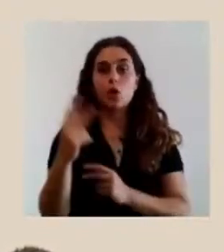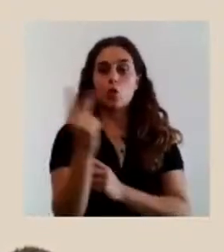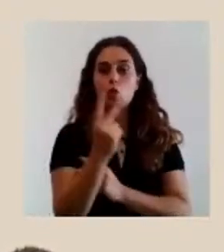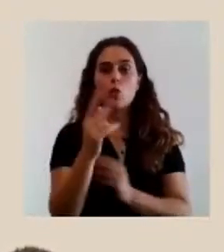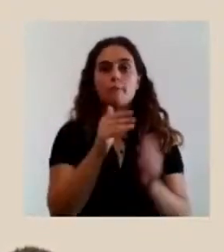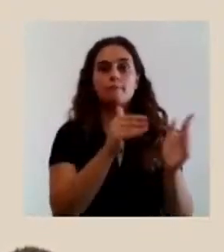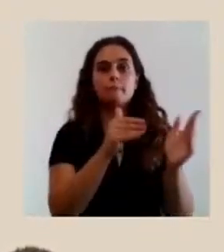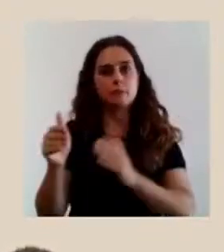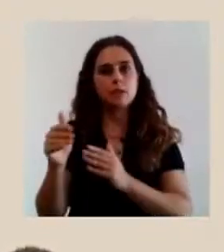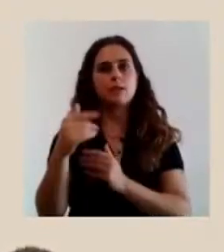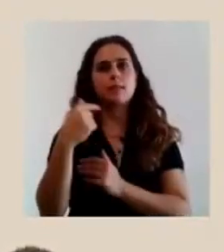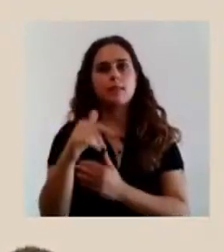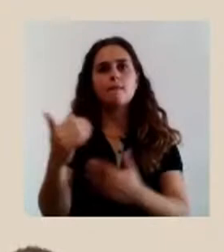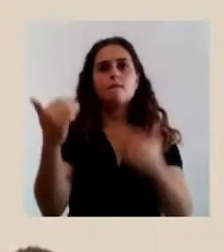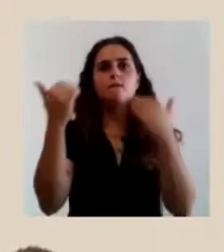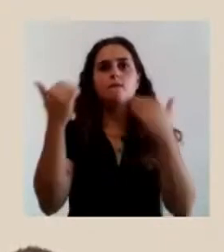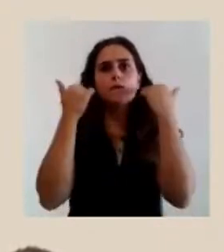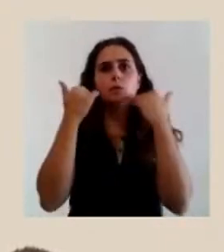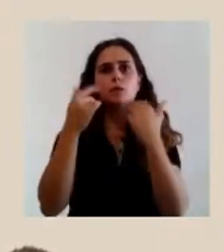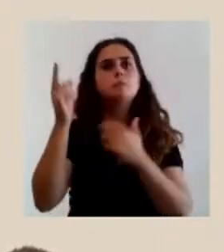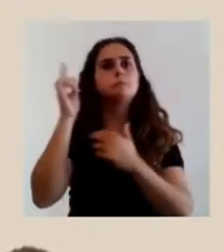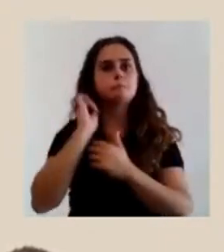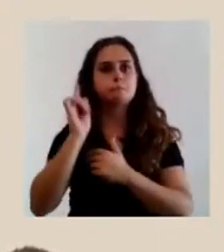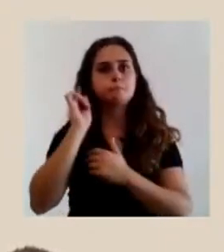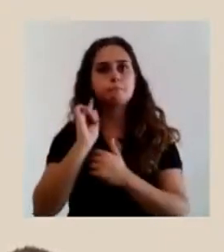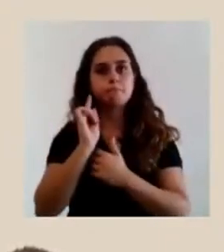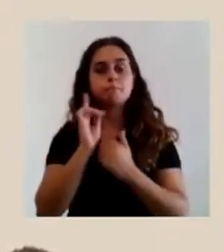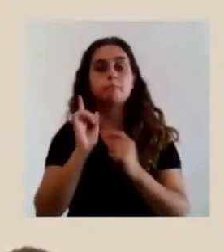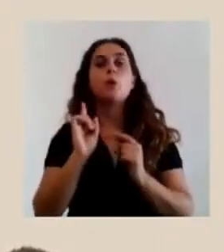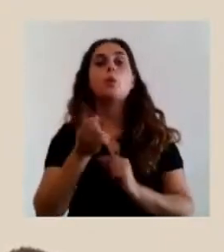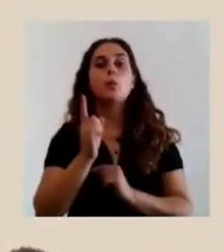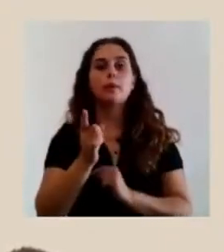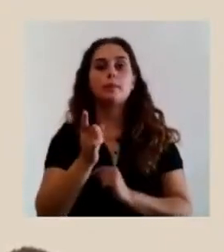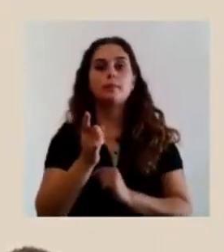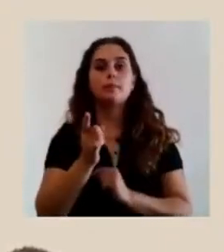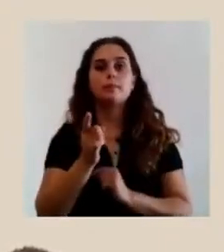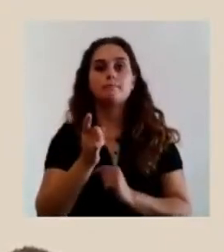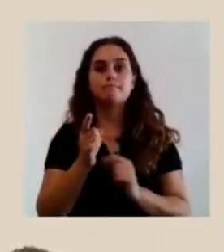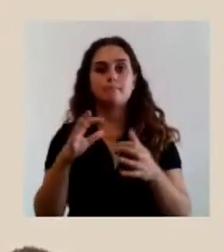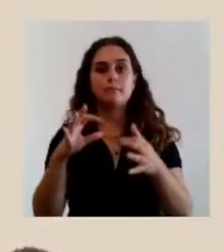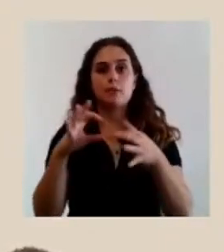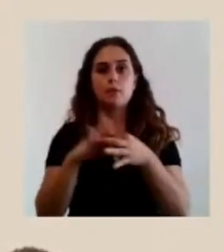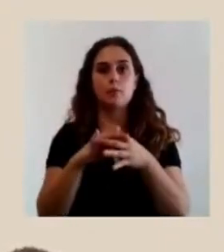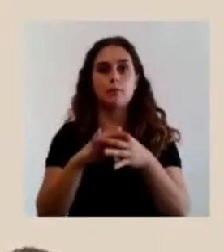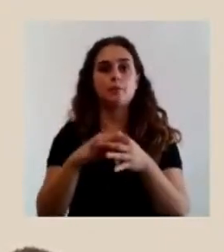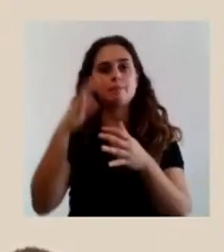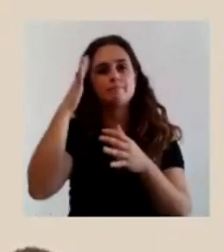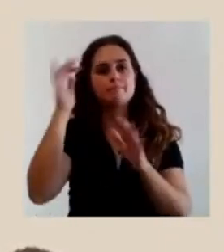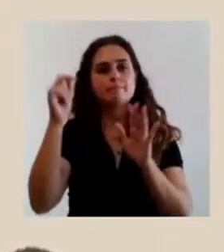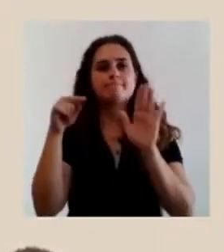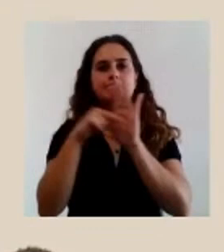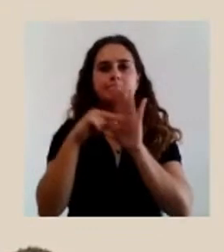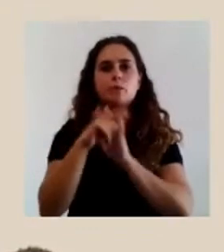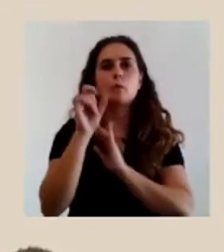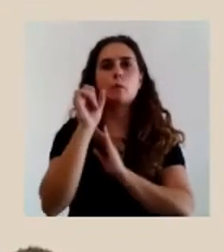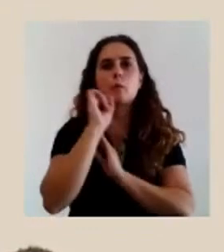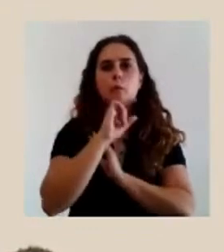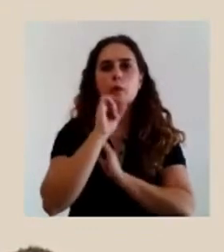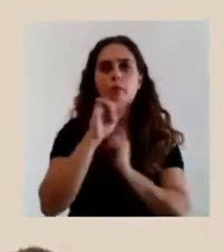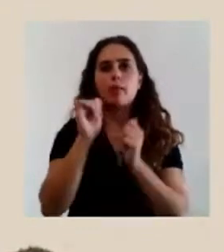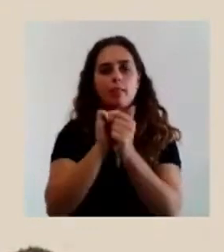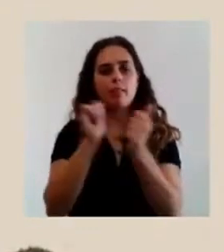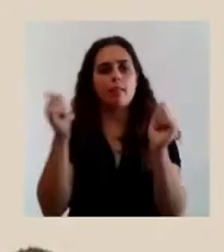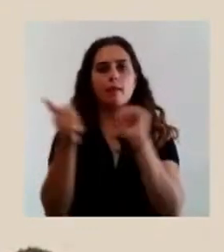presentations, there was a message of malleability. That is, though relatively stable, biases can undergo